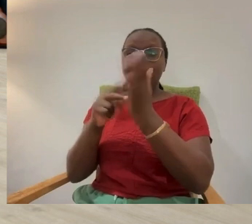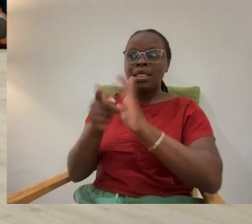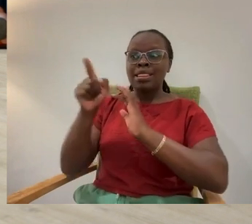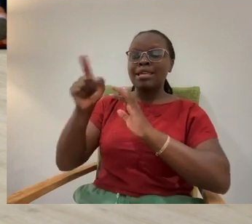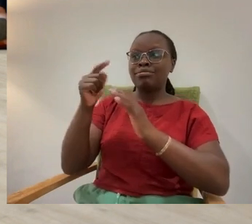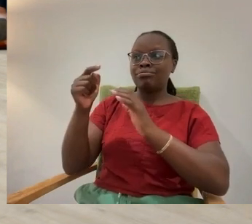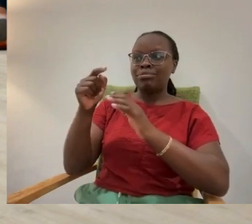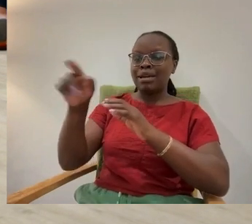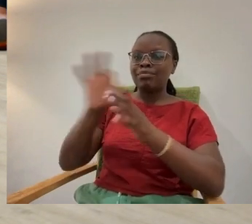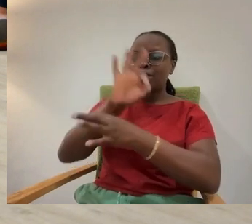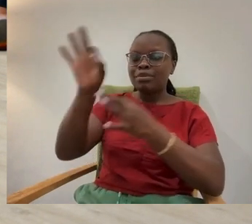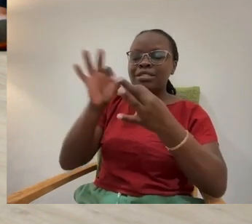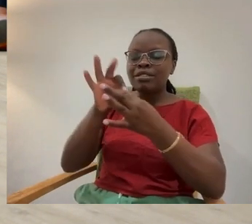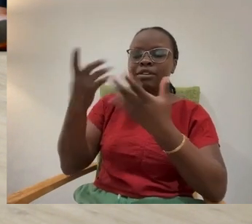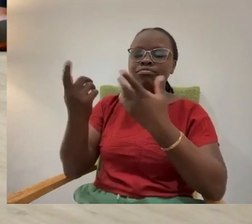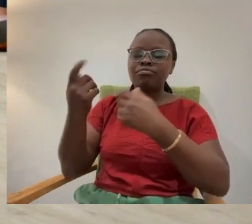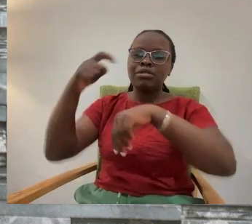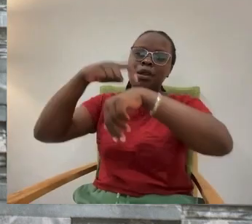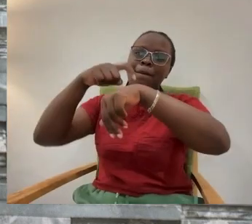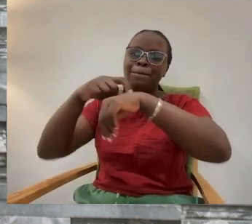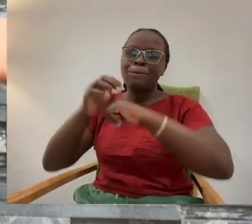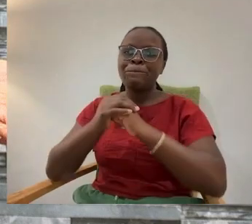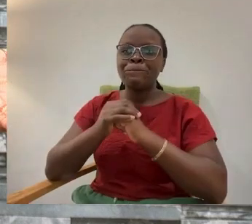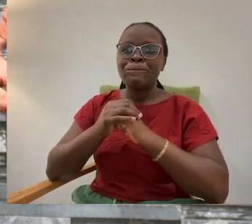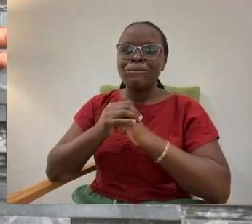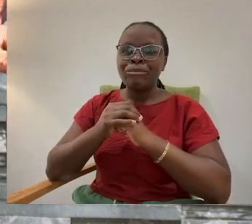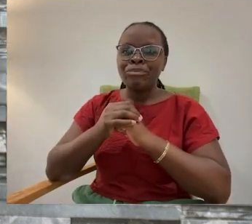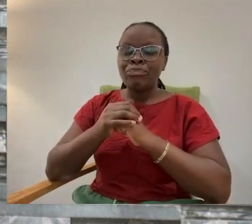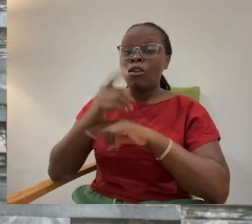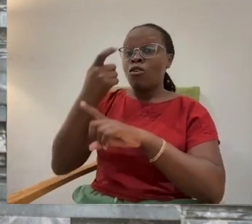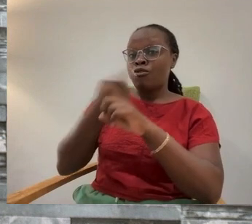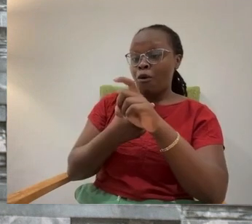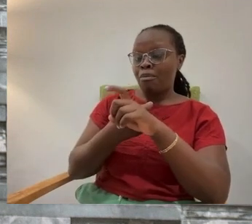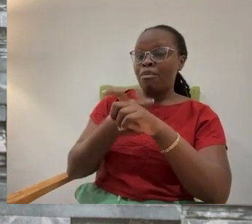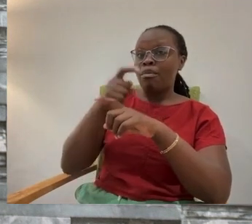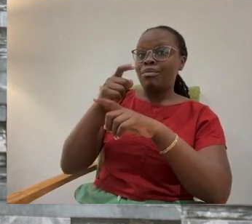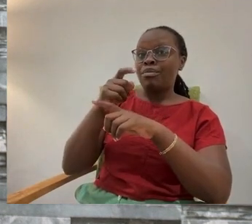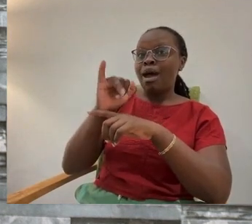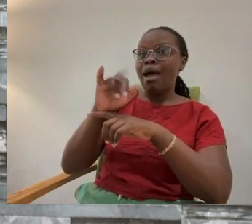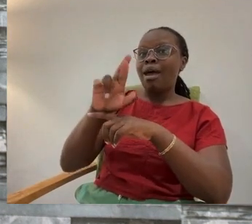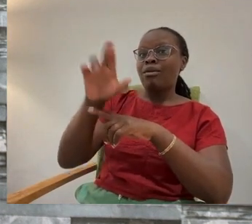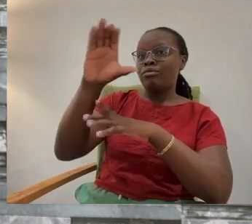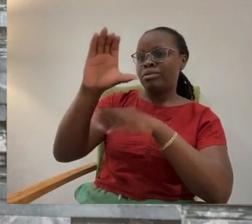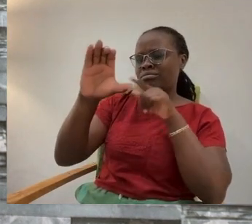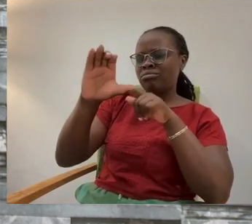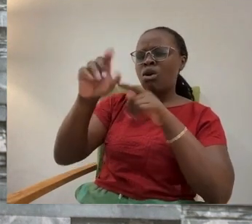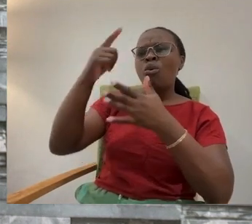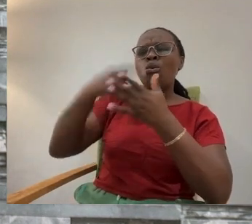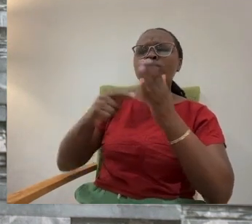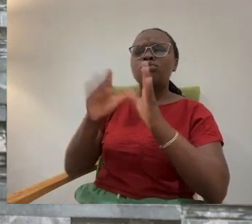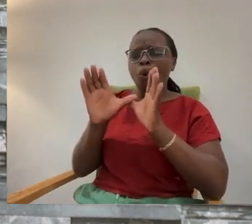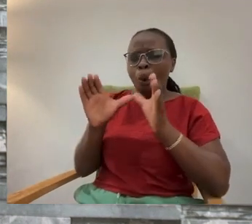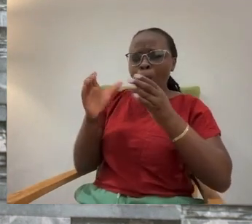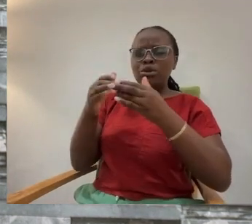these specific seasons. Yeah. From the IRC perspective in particular, what are the communities that you're most concerned about